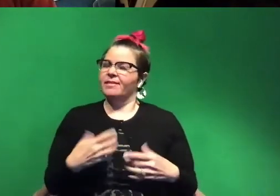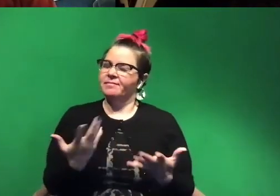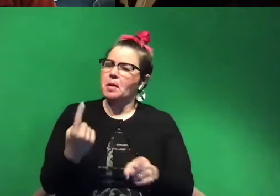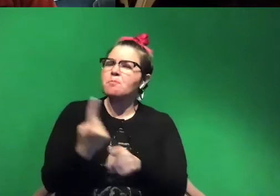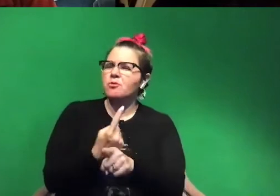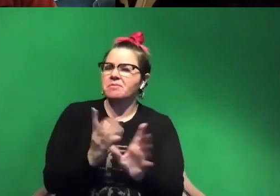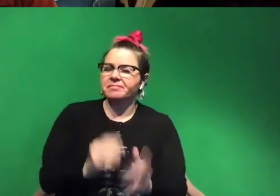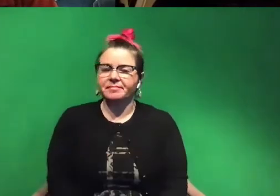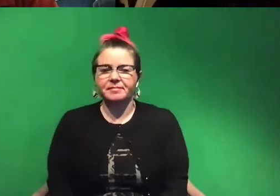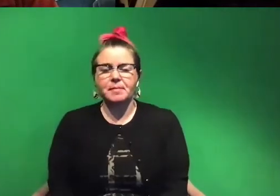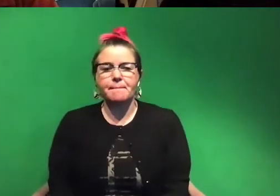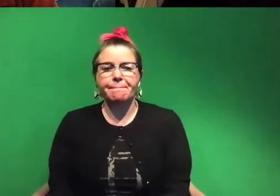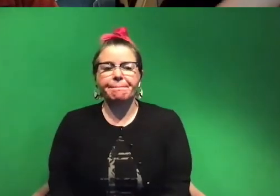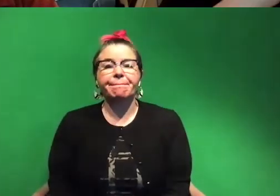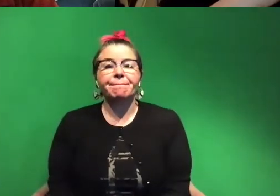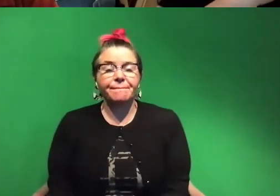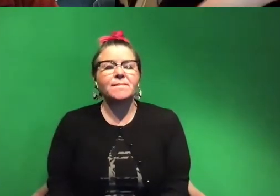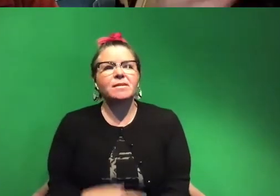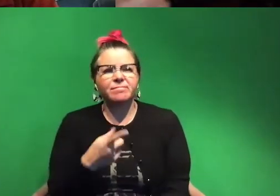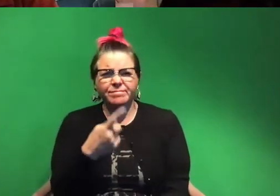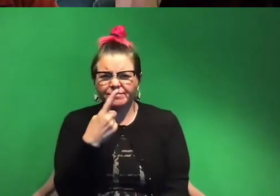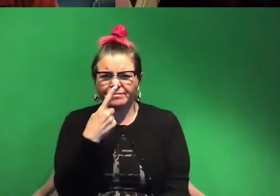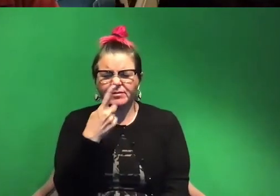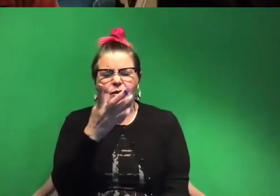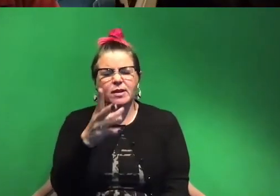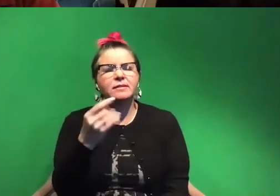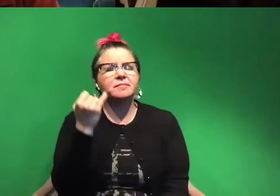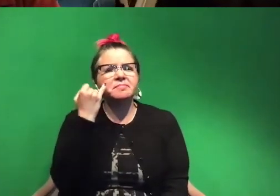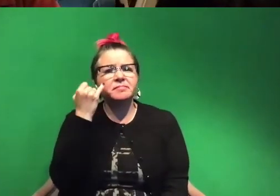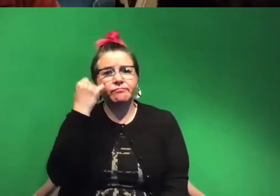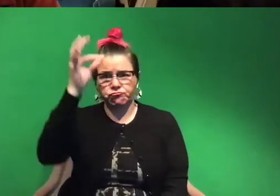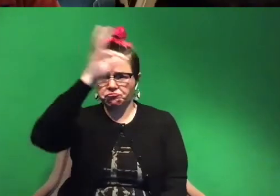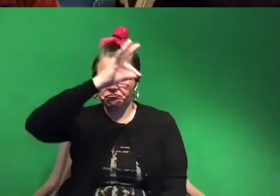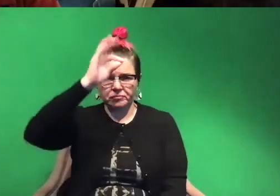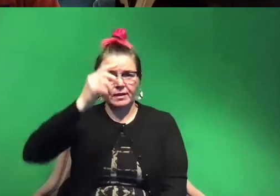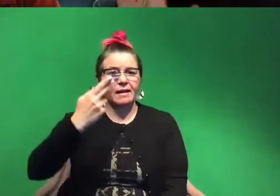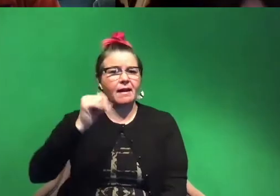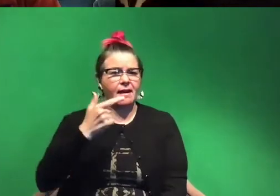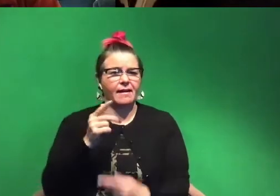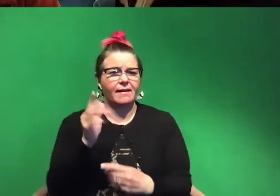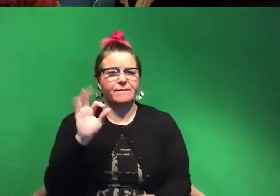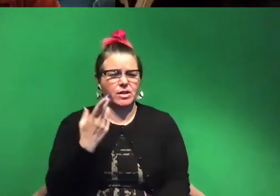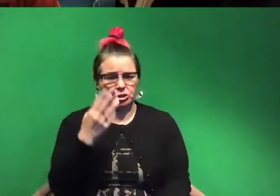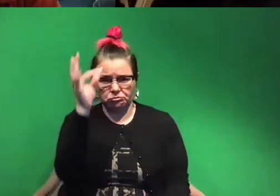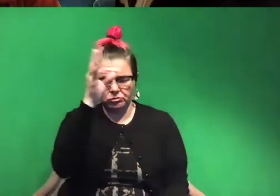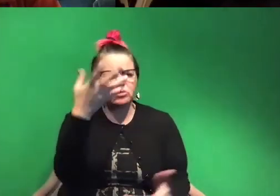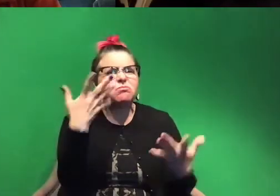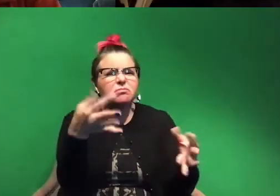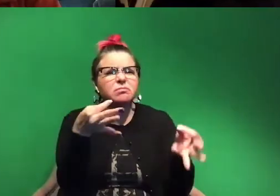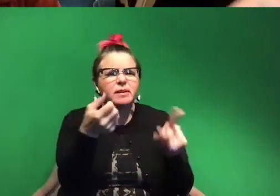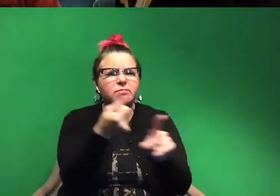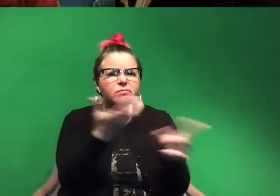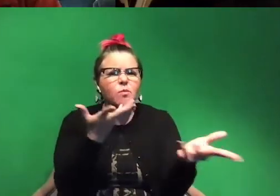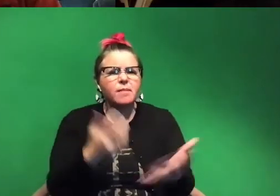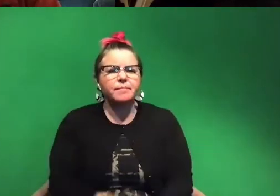Totally. So can you just, let's say that we don't know what a hagfish is at all. Like, what is a hagfish?